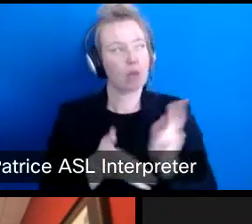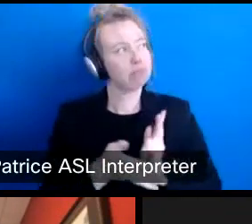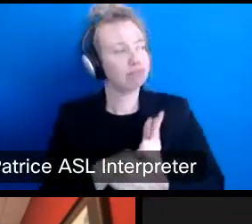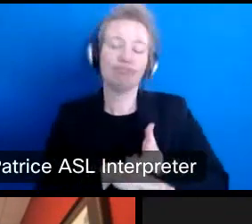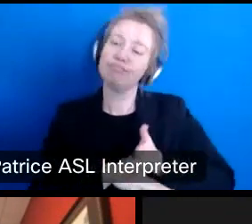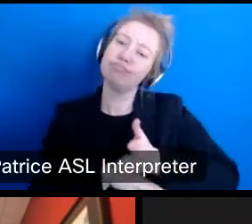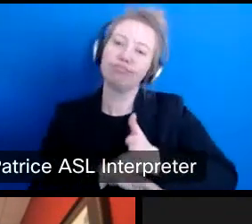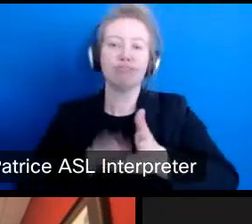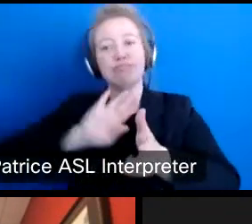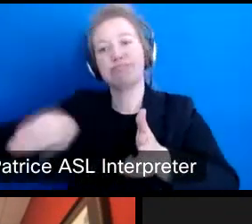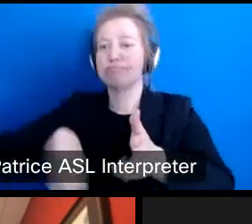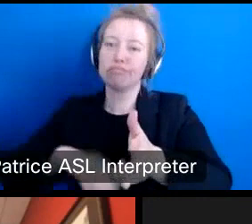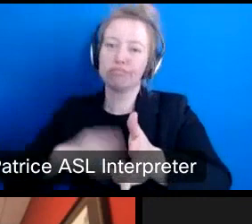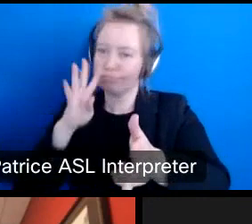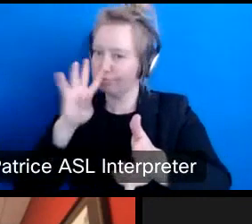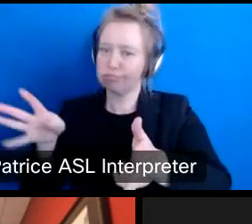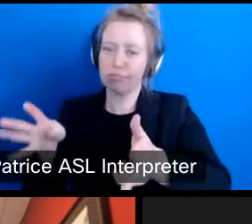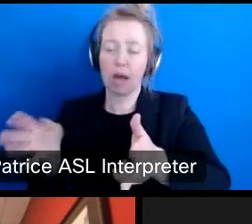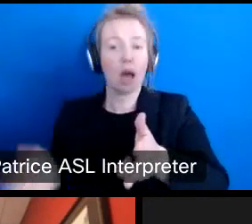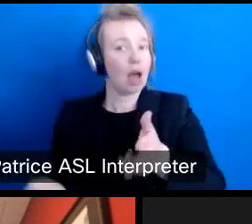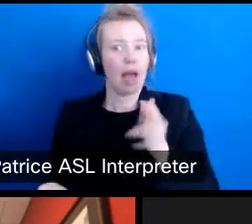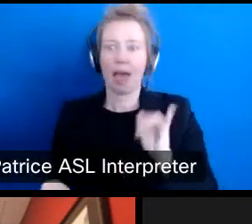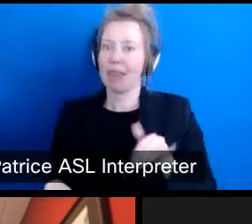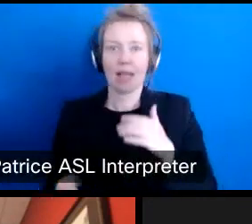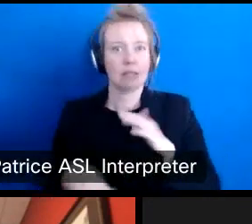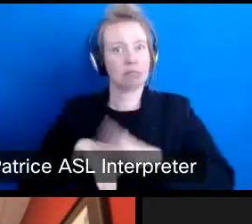conflicts with our most vulnerable users, which are pedestrians and cyclists.